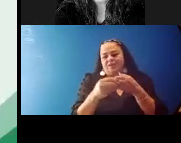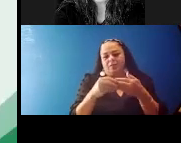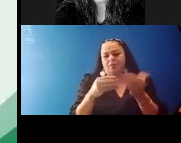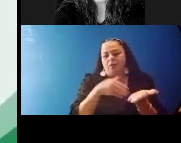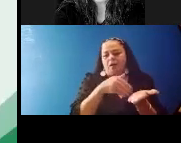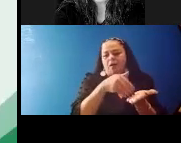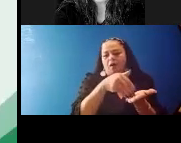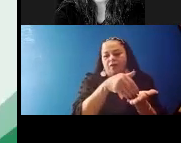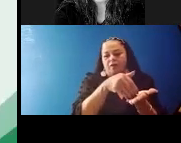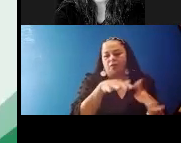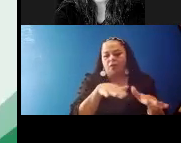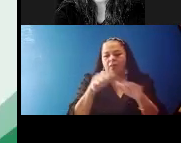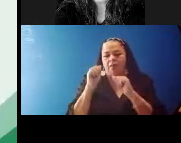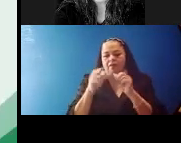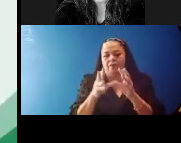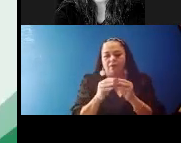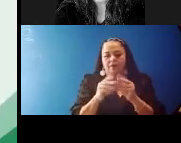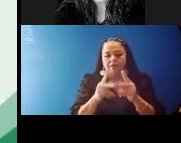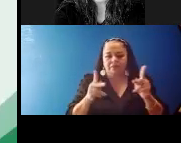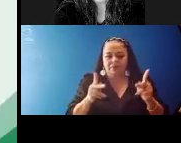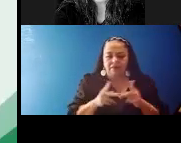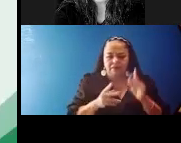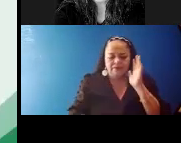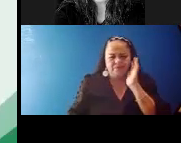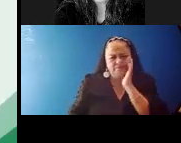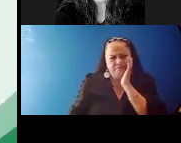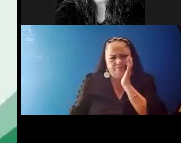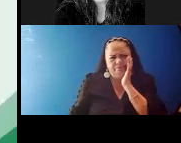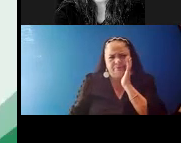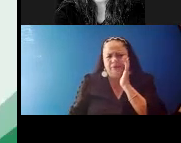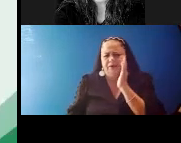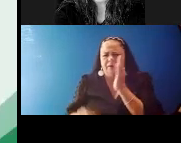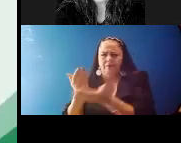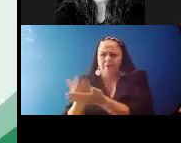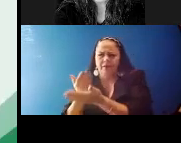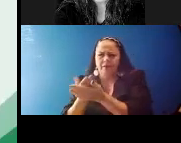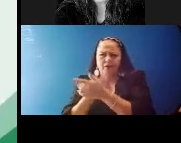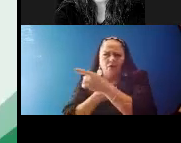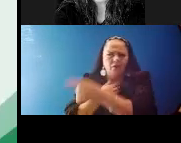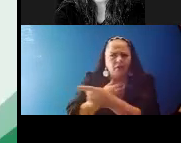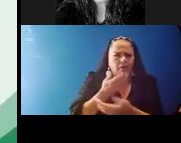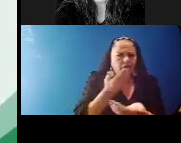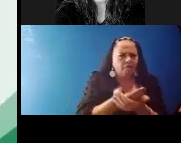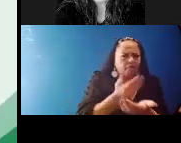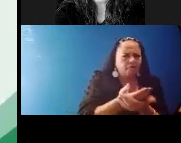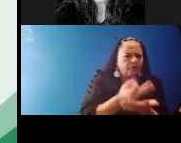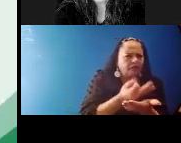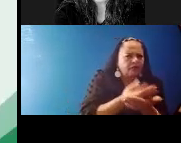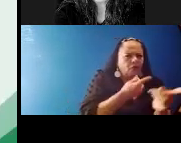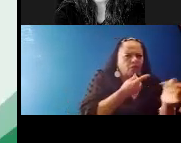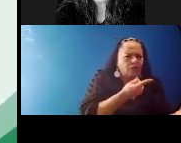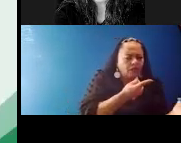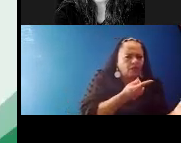leave meetings and spaces where we're like, there's this funding siloed over here, there's this funding siloed over here. It'd be wonderful if we could braid